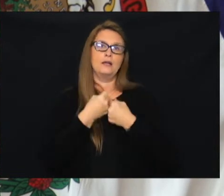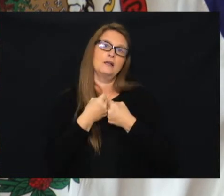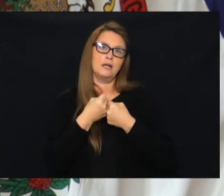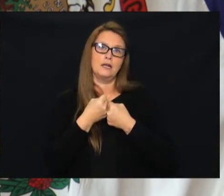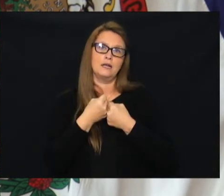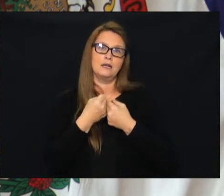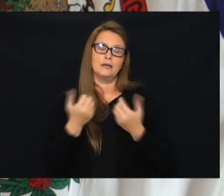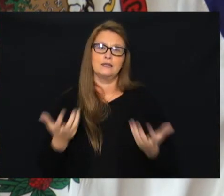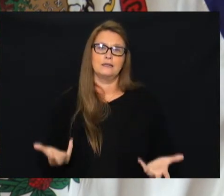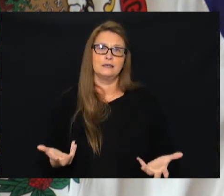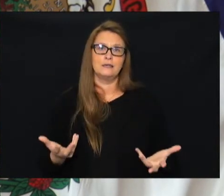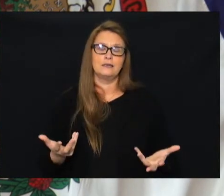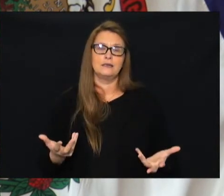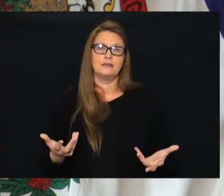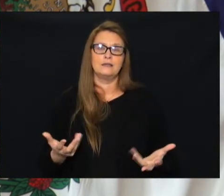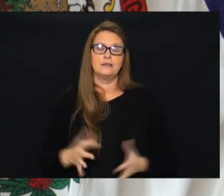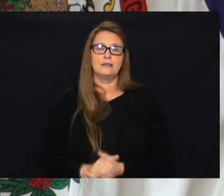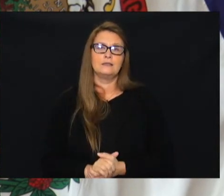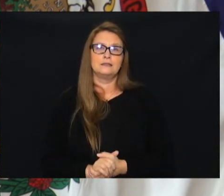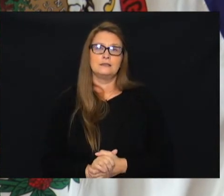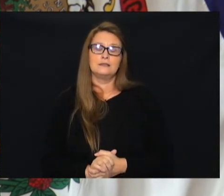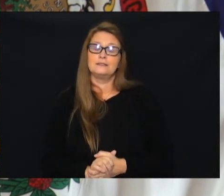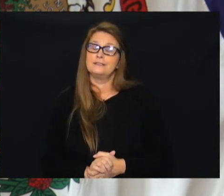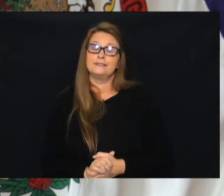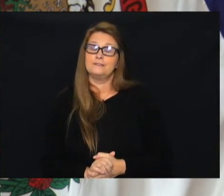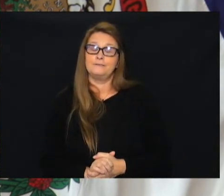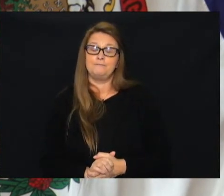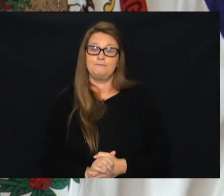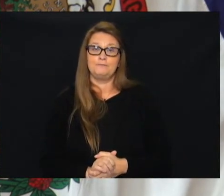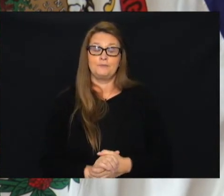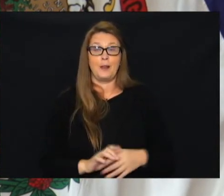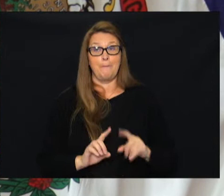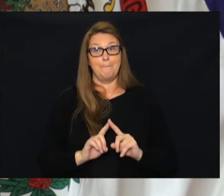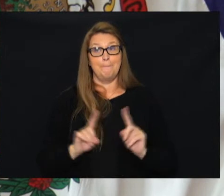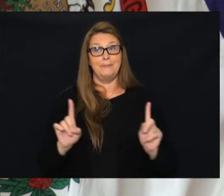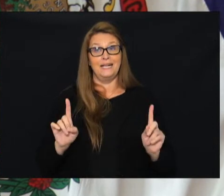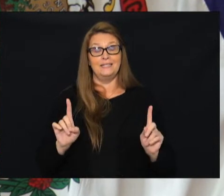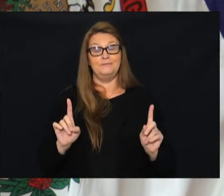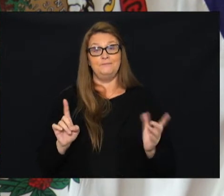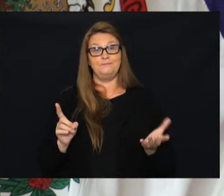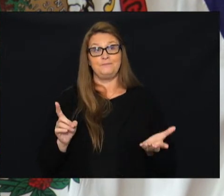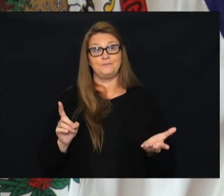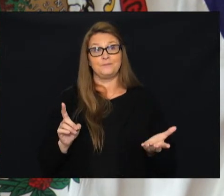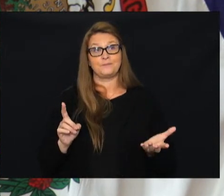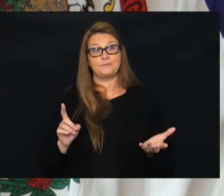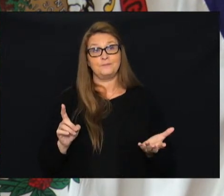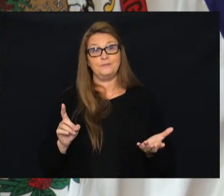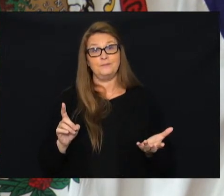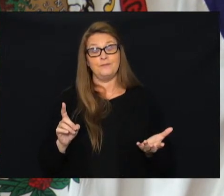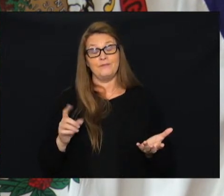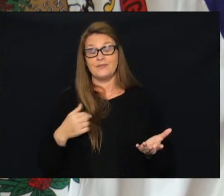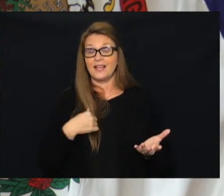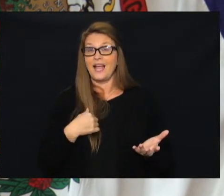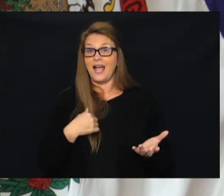highway in an automobile accident? But nevertheless, you know, Mark,